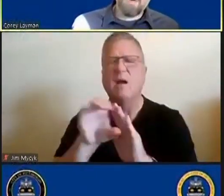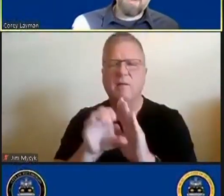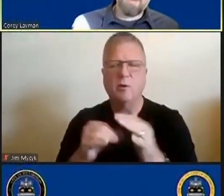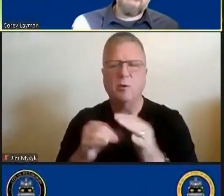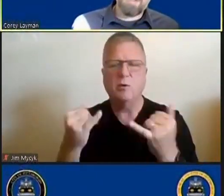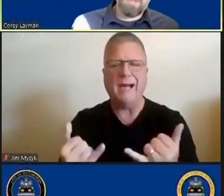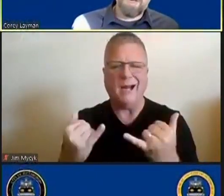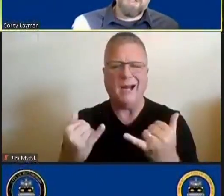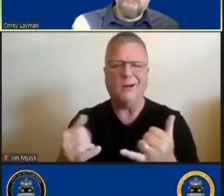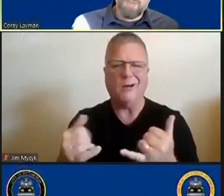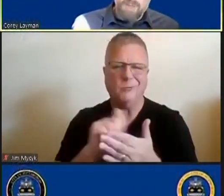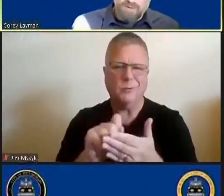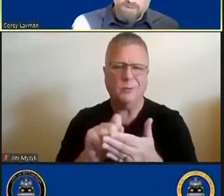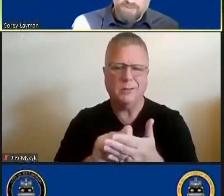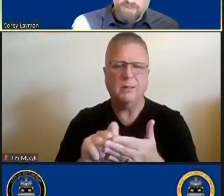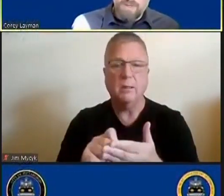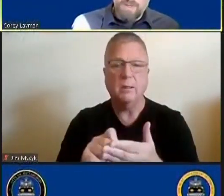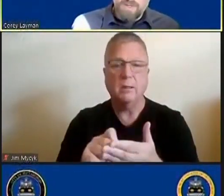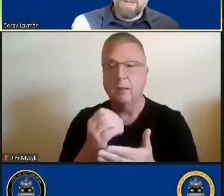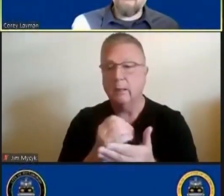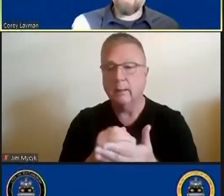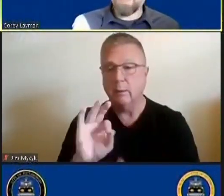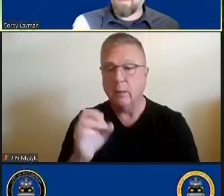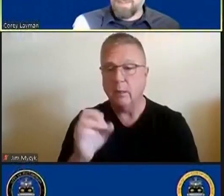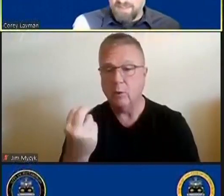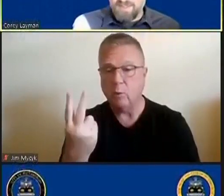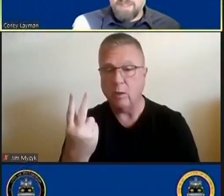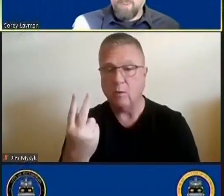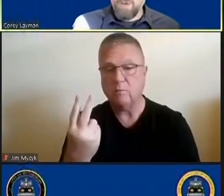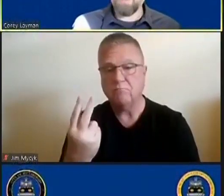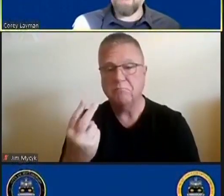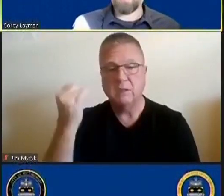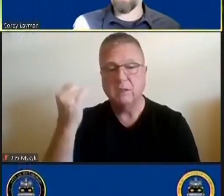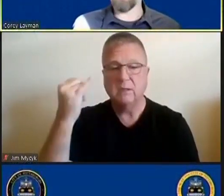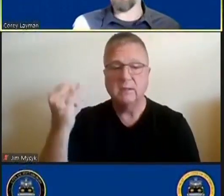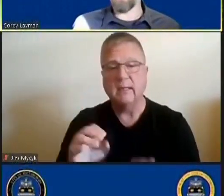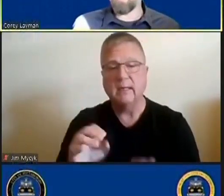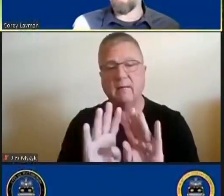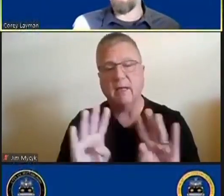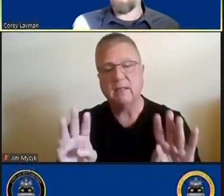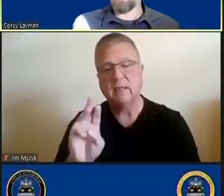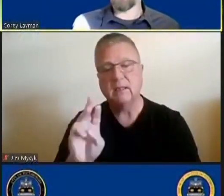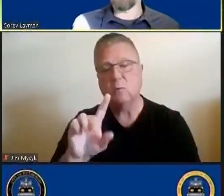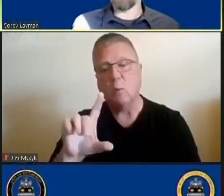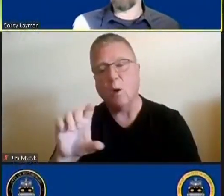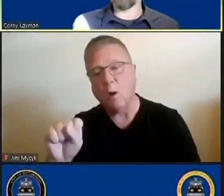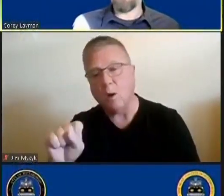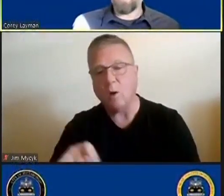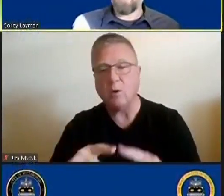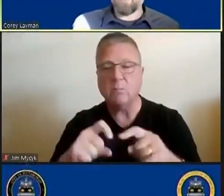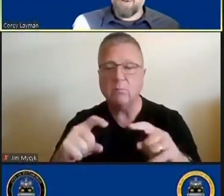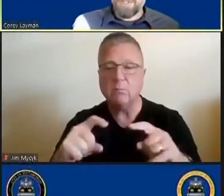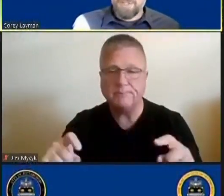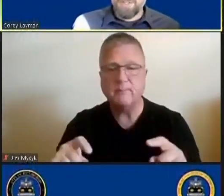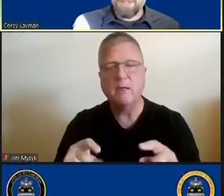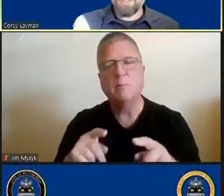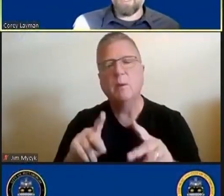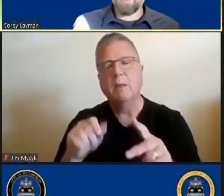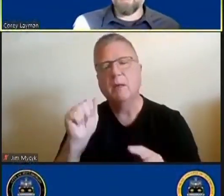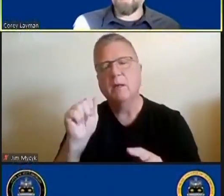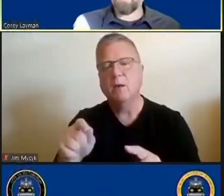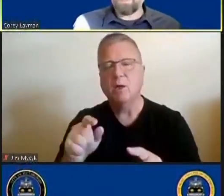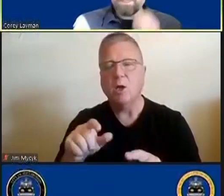So in Chapter 912, we would say fences, walls, etc., are permitted in all